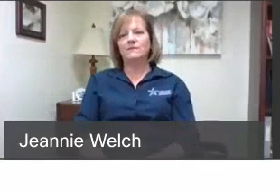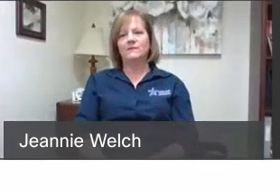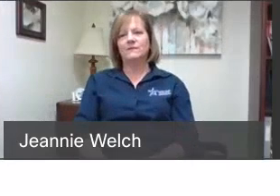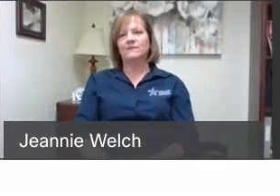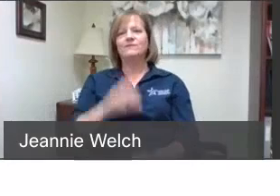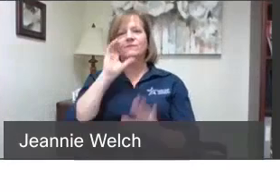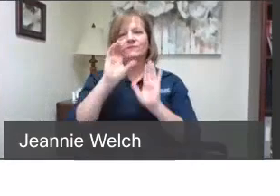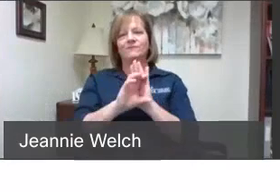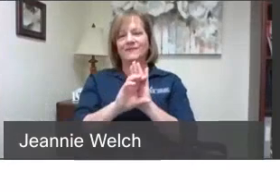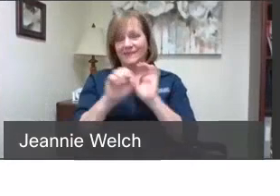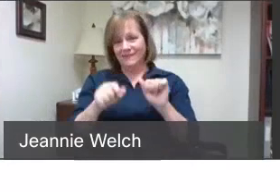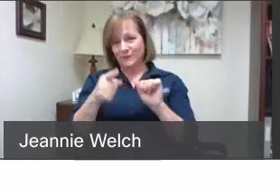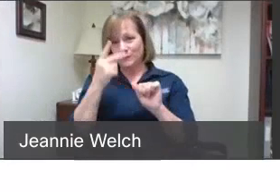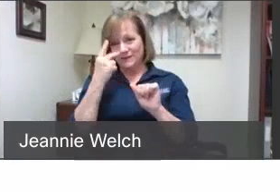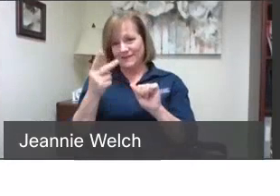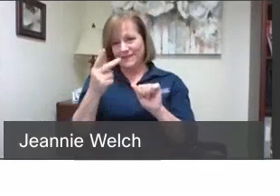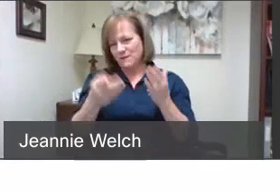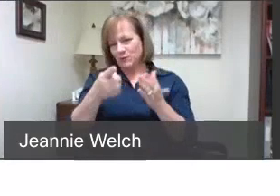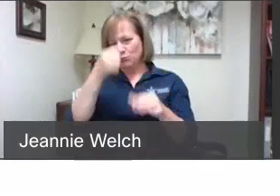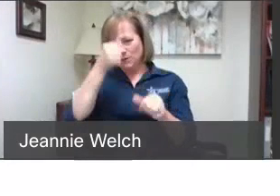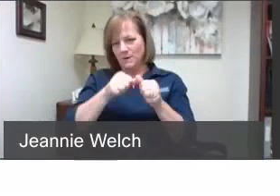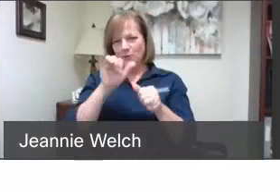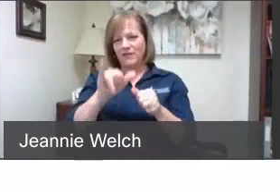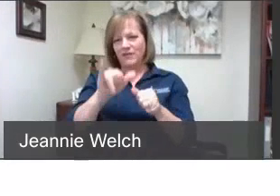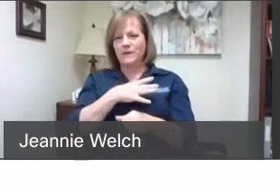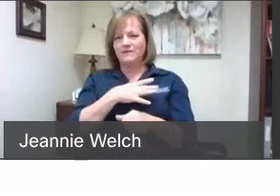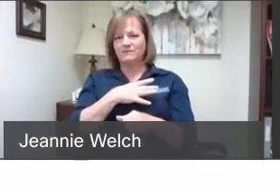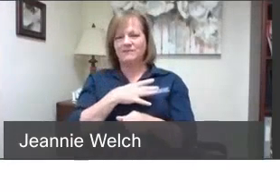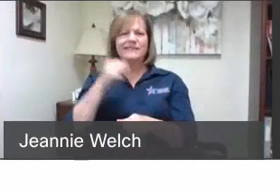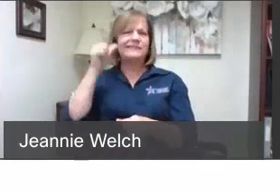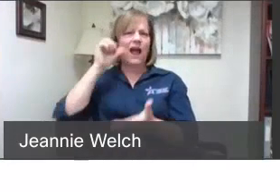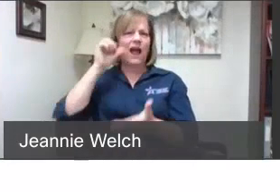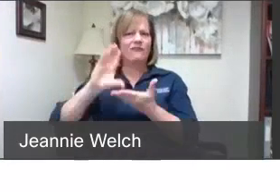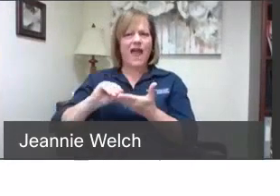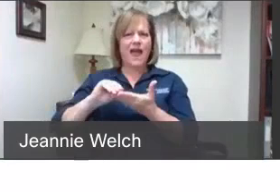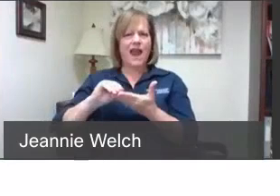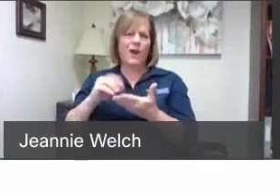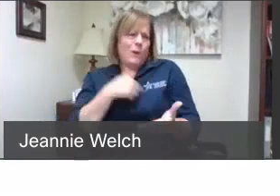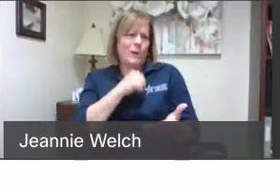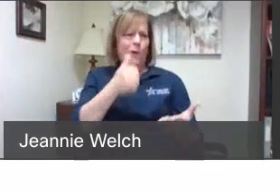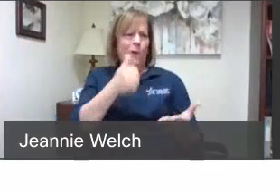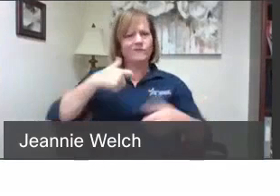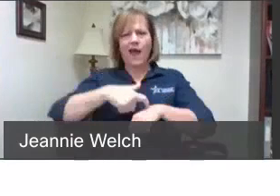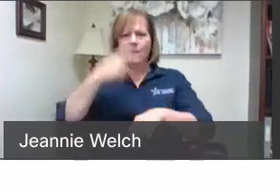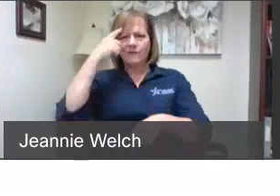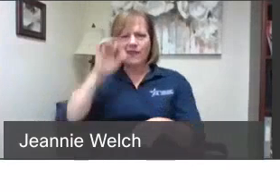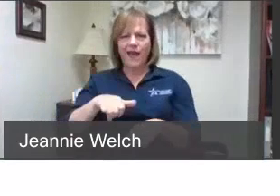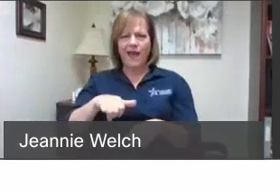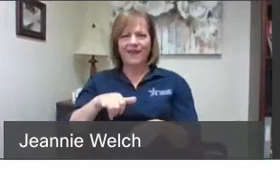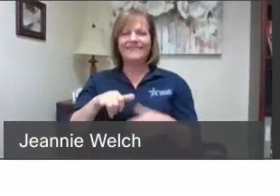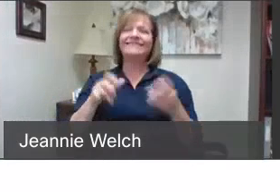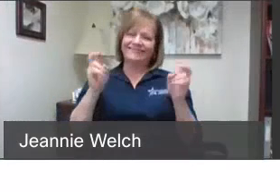So I'm not sure if everyone remembers this lady, but she says flat tire. Ain't nobody got time for that. So that's like